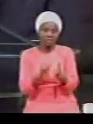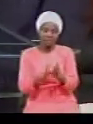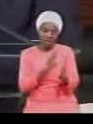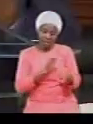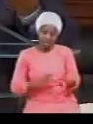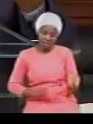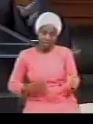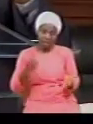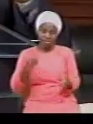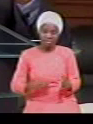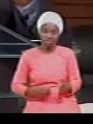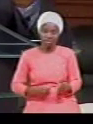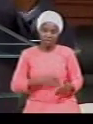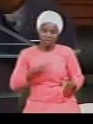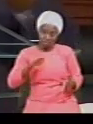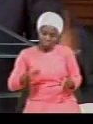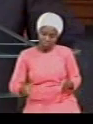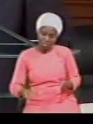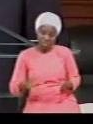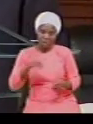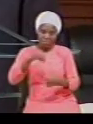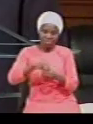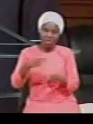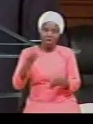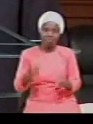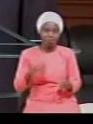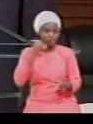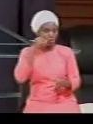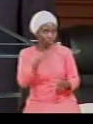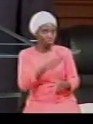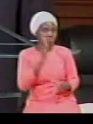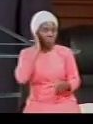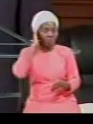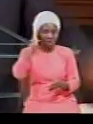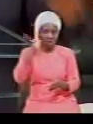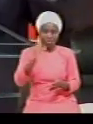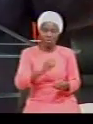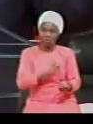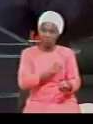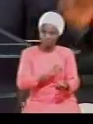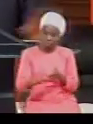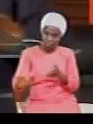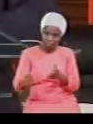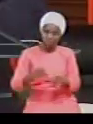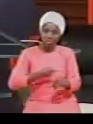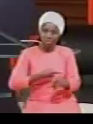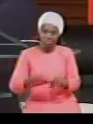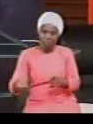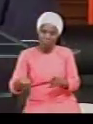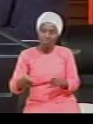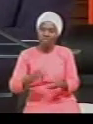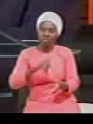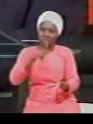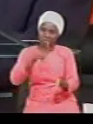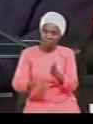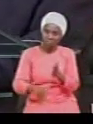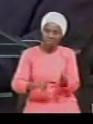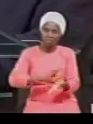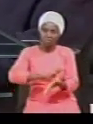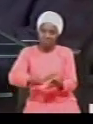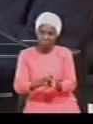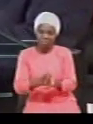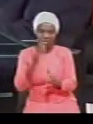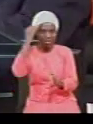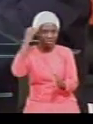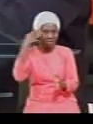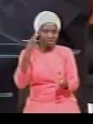woman, will crush, will bruise, will knock out the head of that serpent